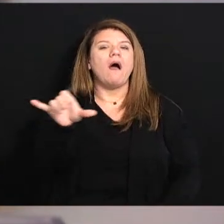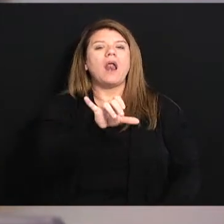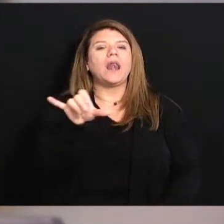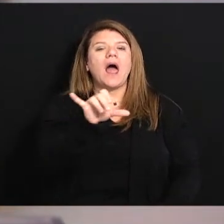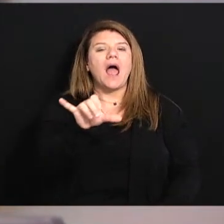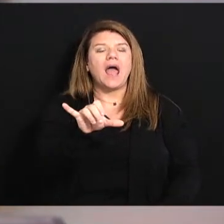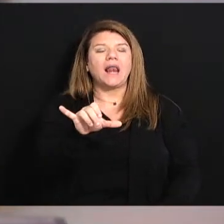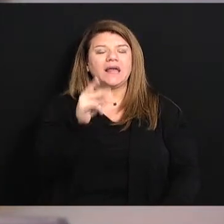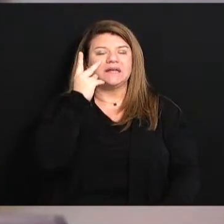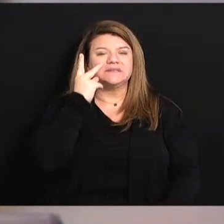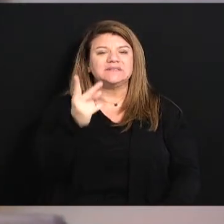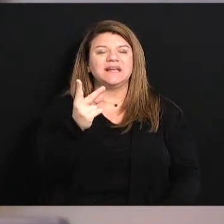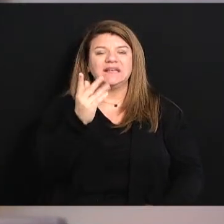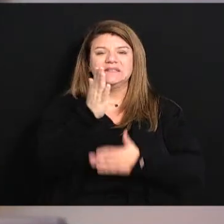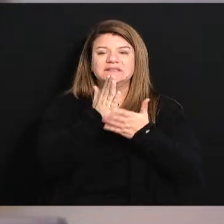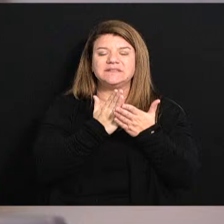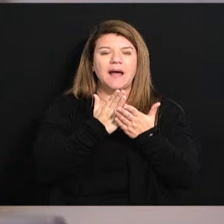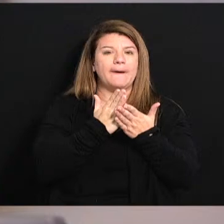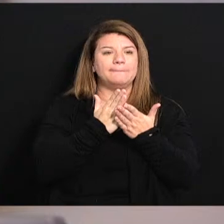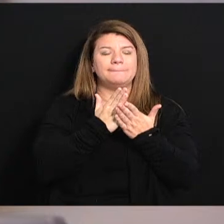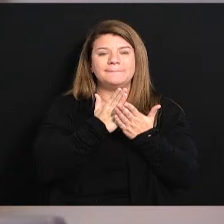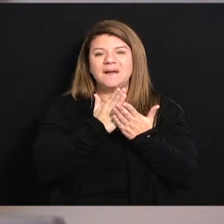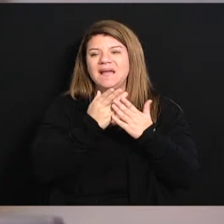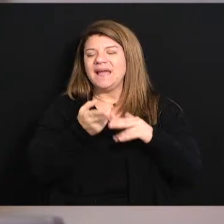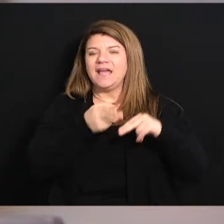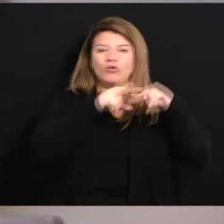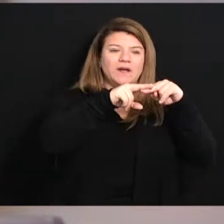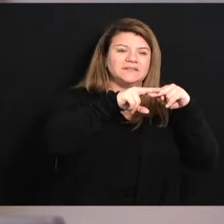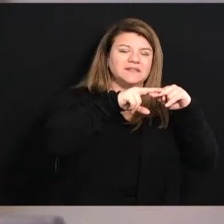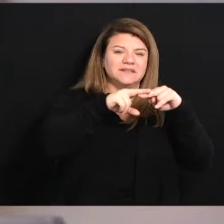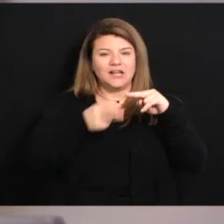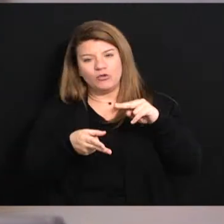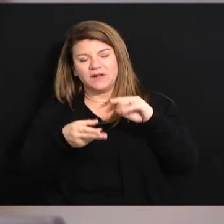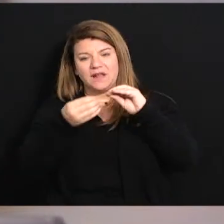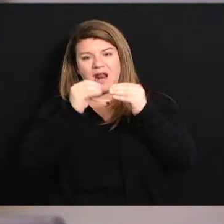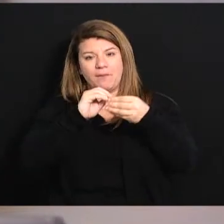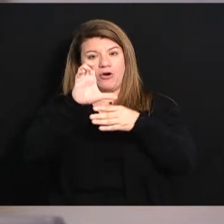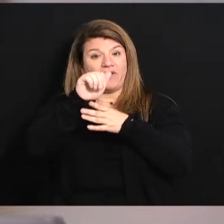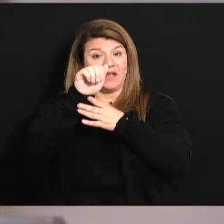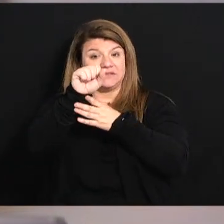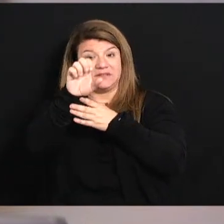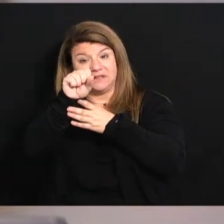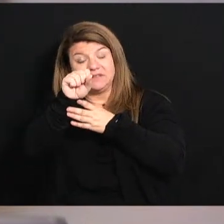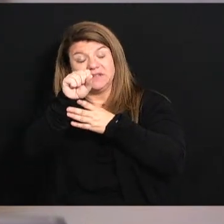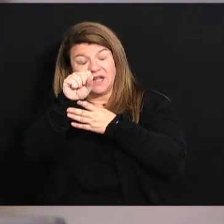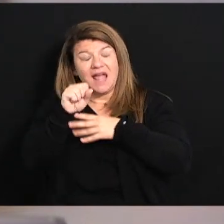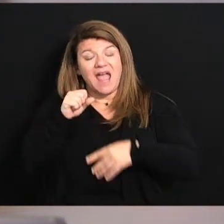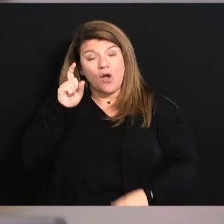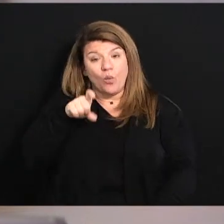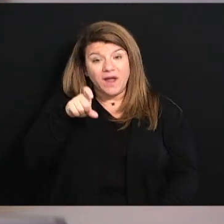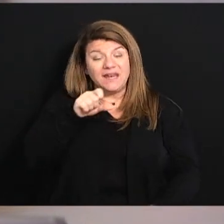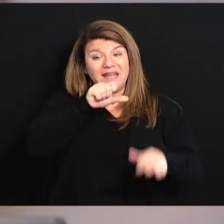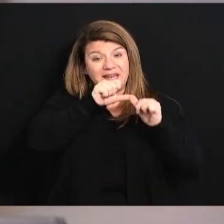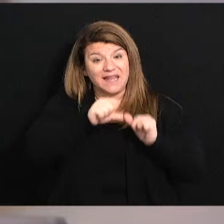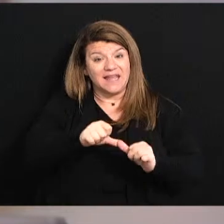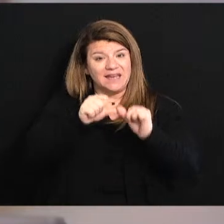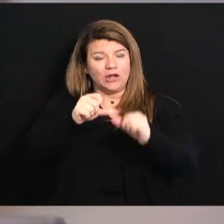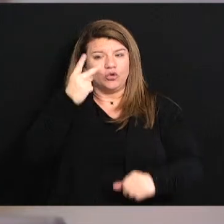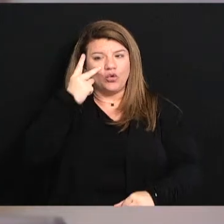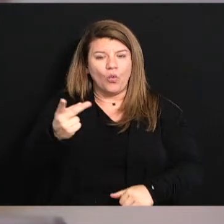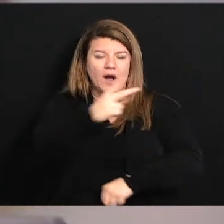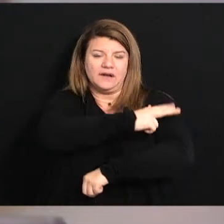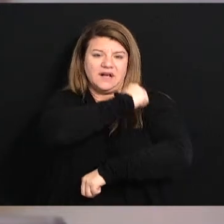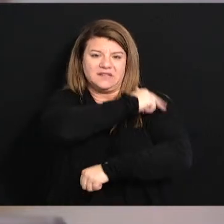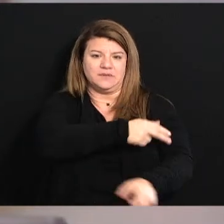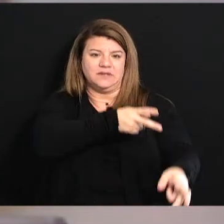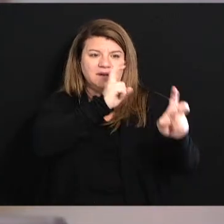some episodes of increasing and decreasing the number of cases. And we need to continue to watch hospitalizations